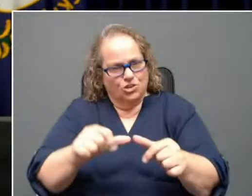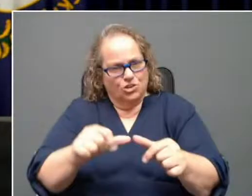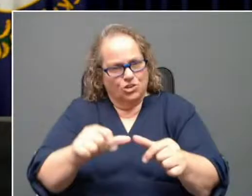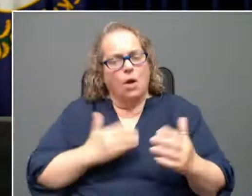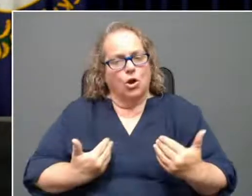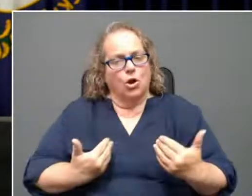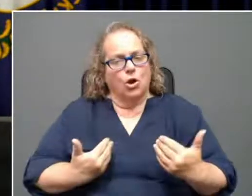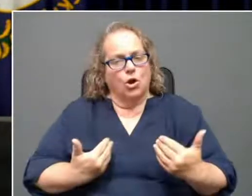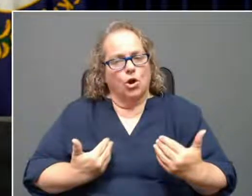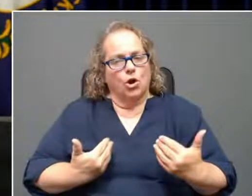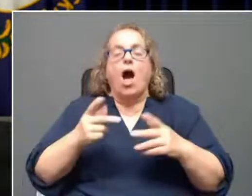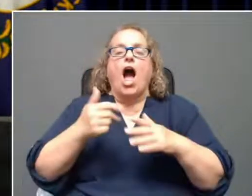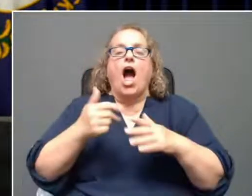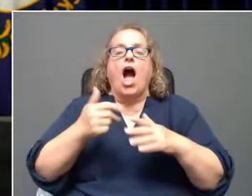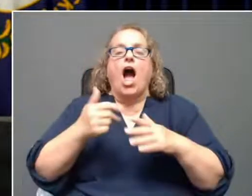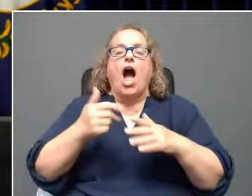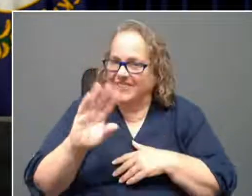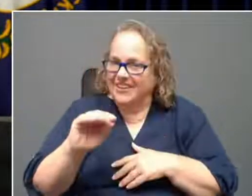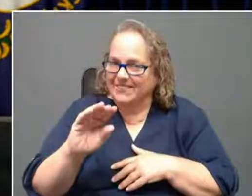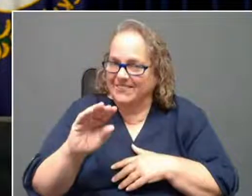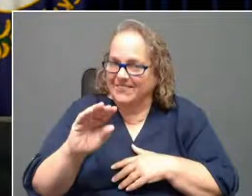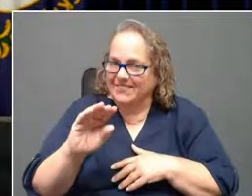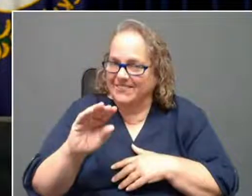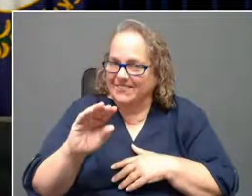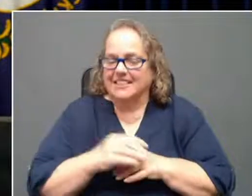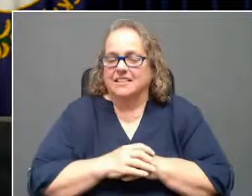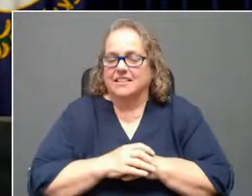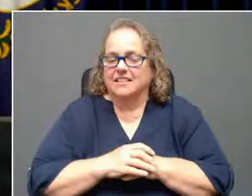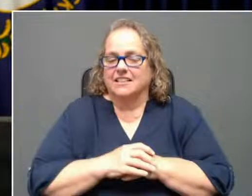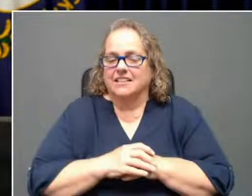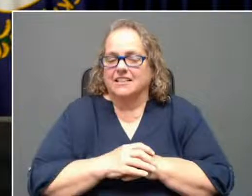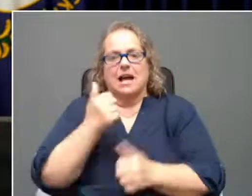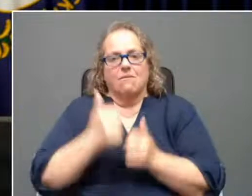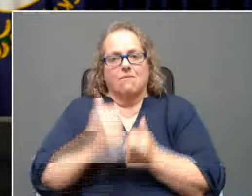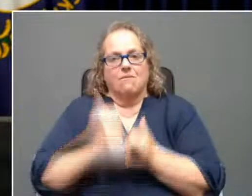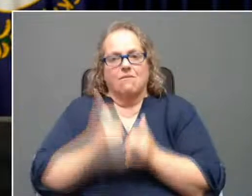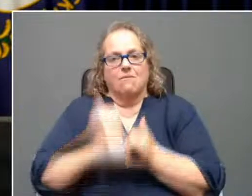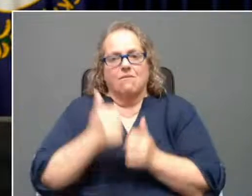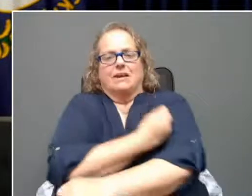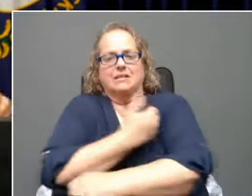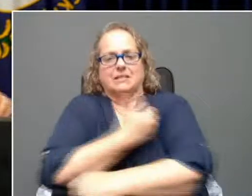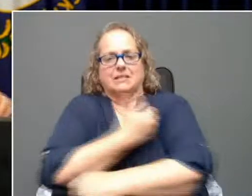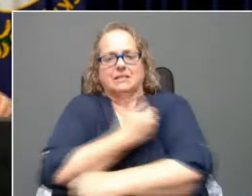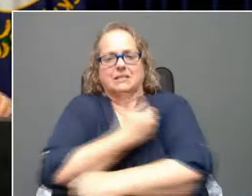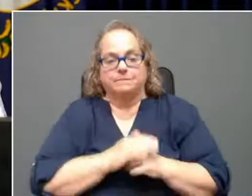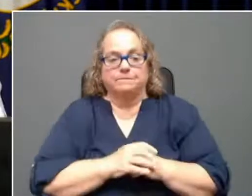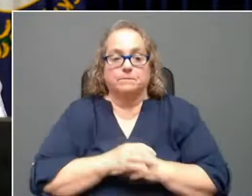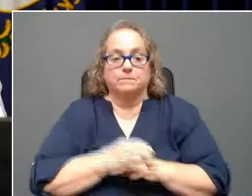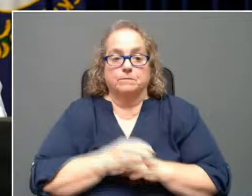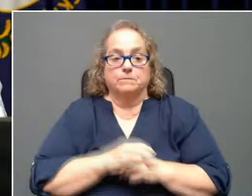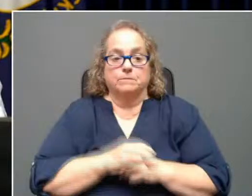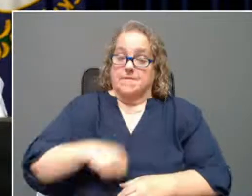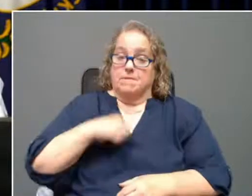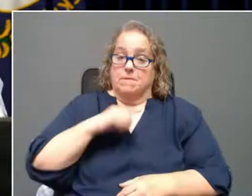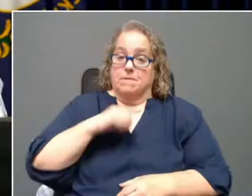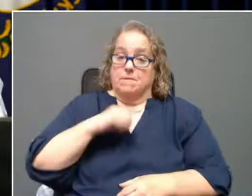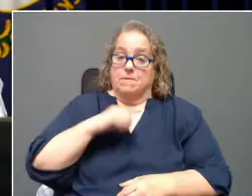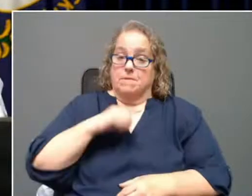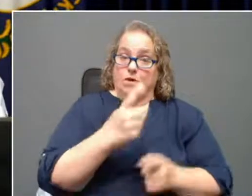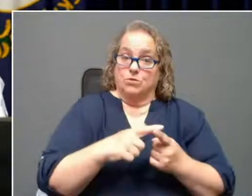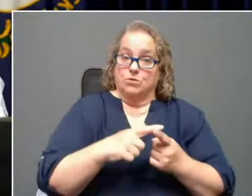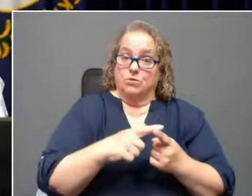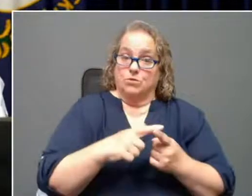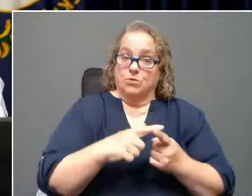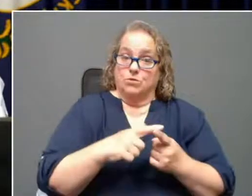I'll take that. Getting everybody vaccinated. Also pretty proud of our 12 to 15-year-olds.